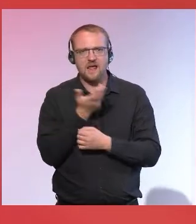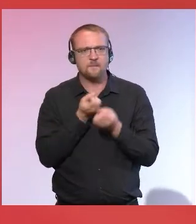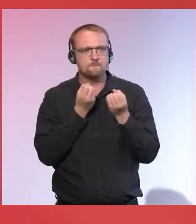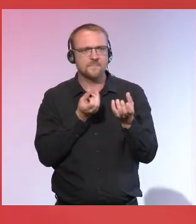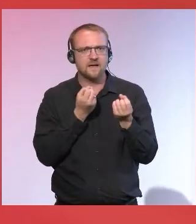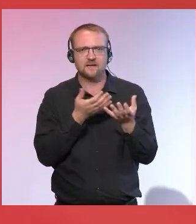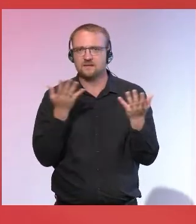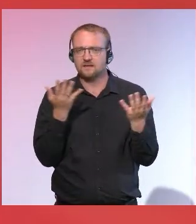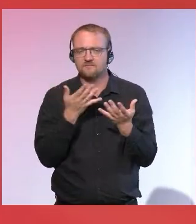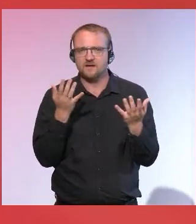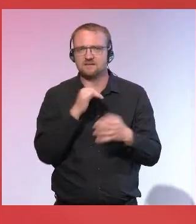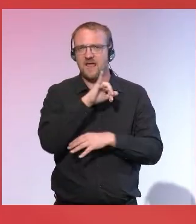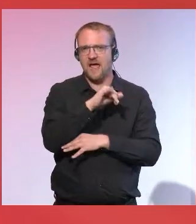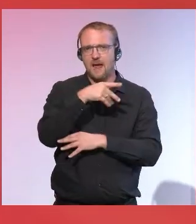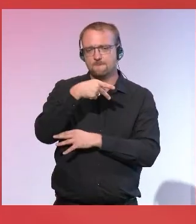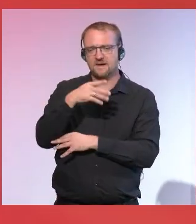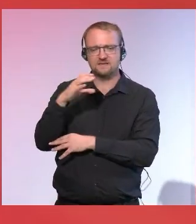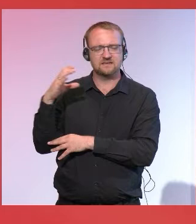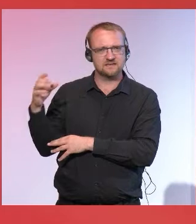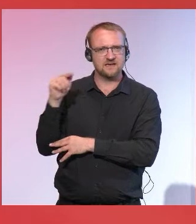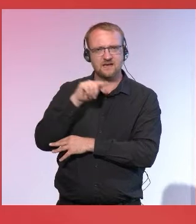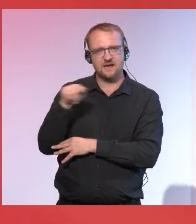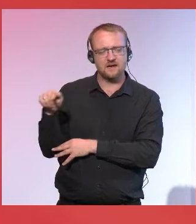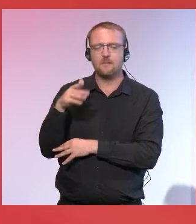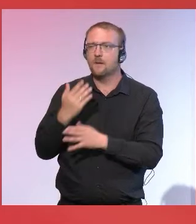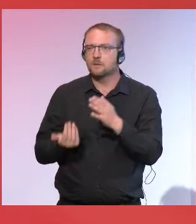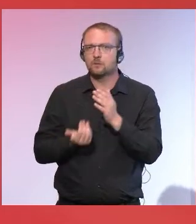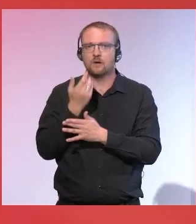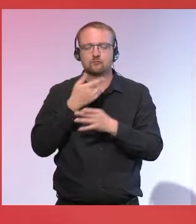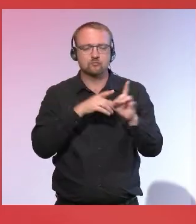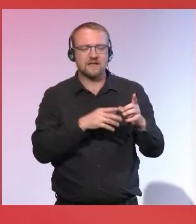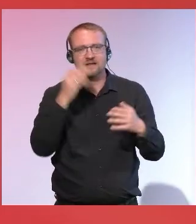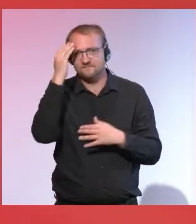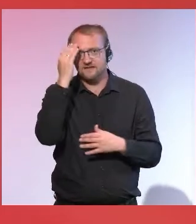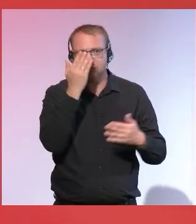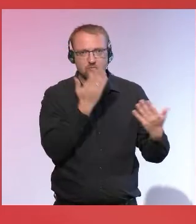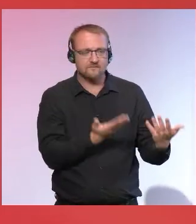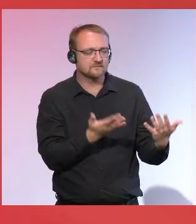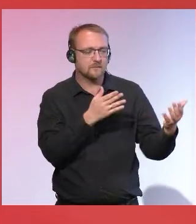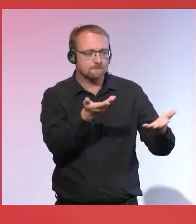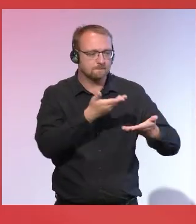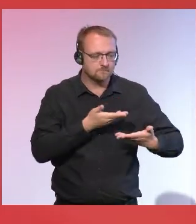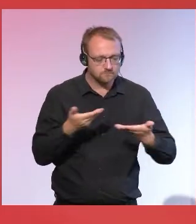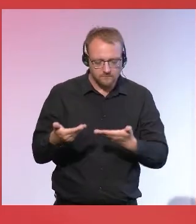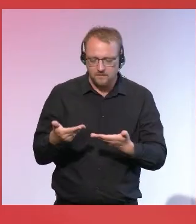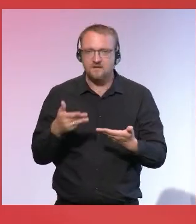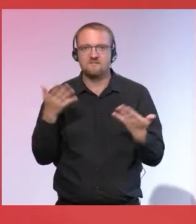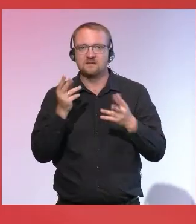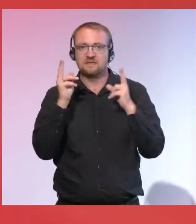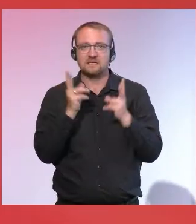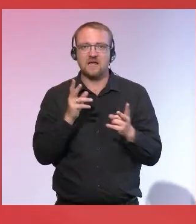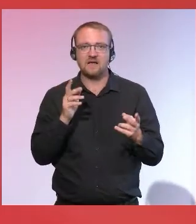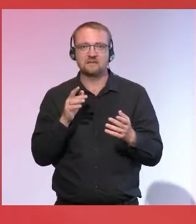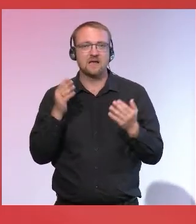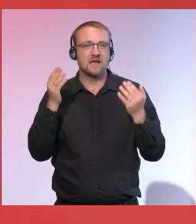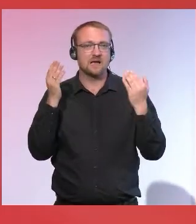an update on the state of the science and on what we can do to combat climate change and also the effects it's having on humans,